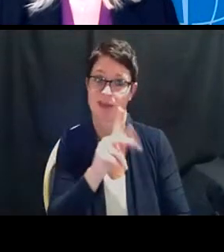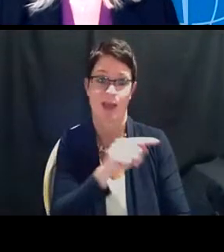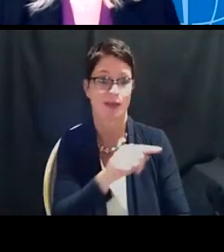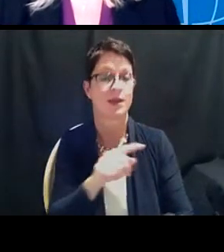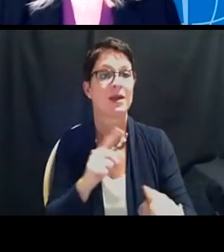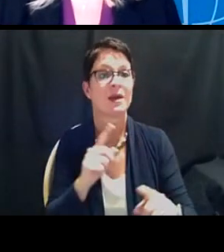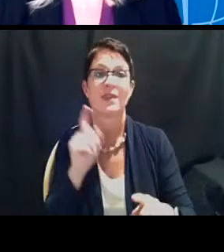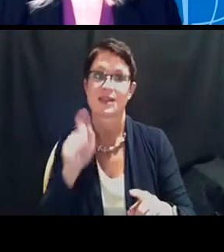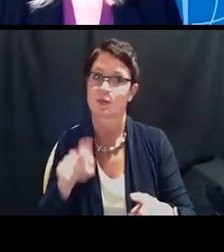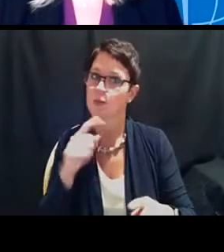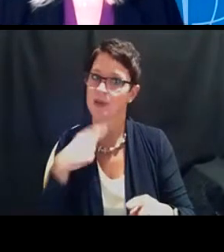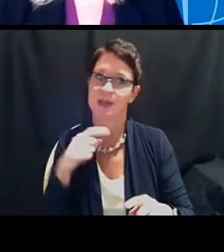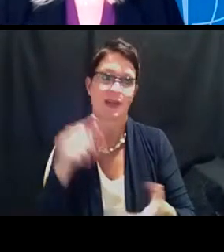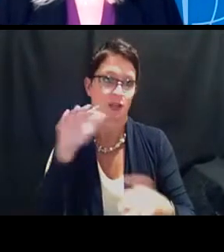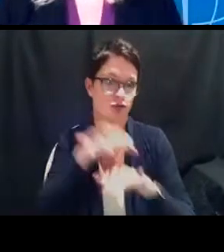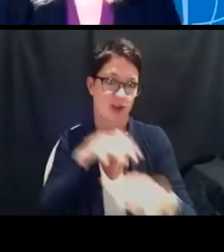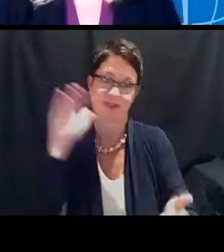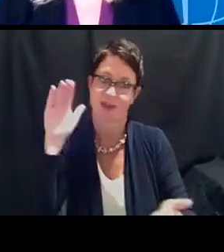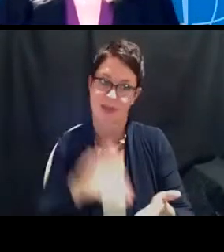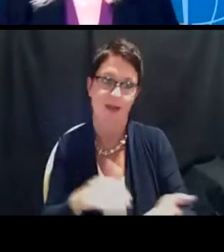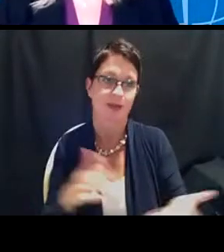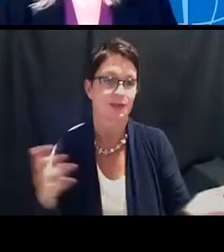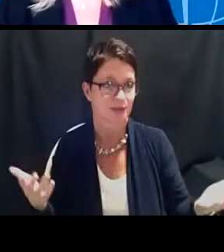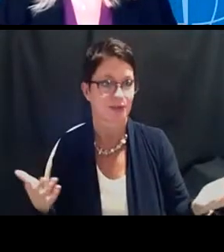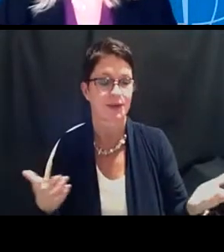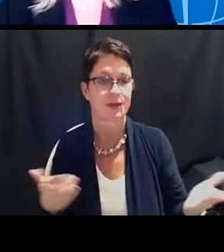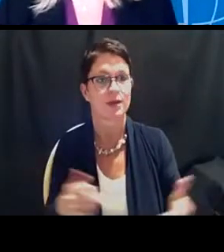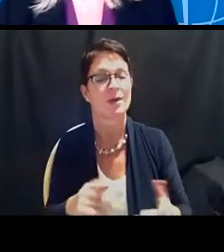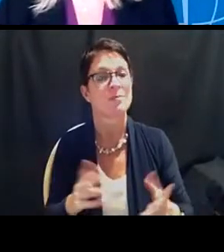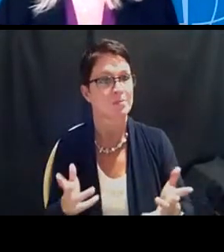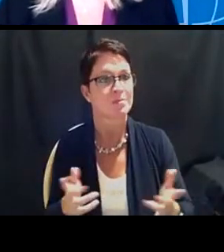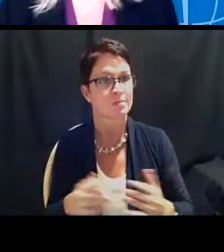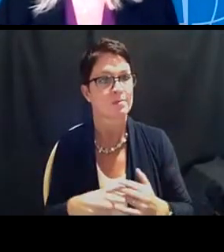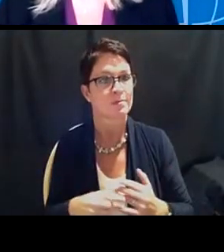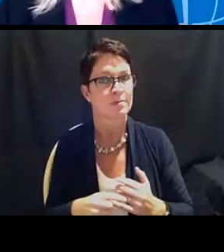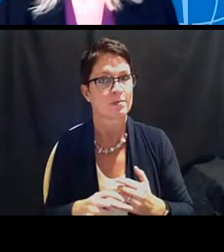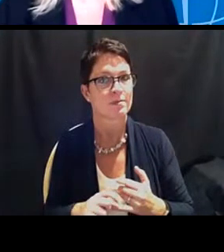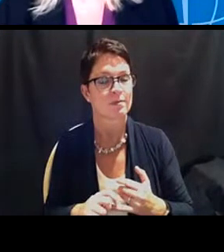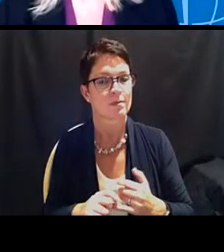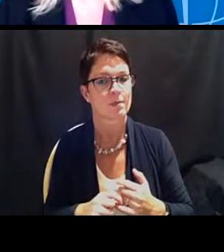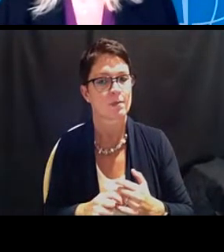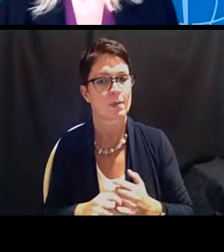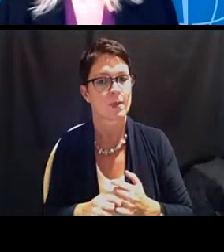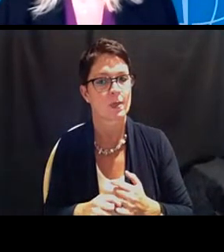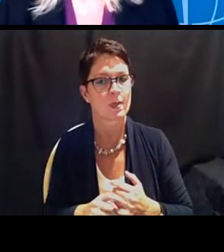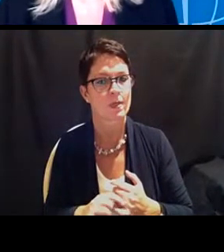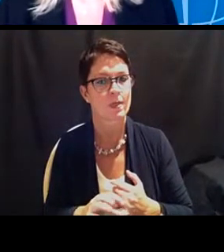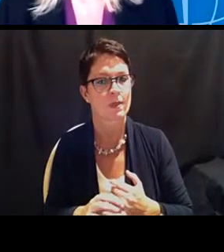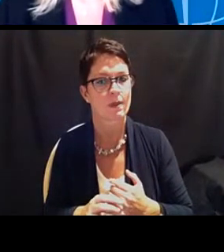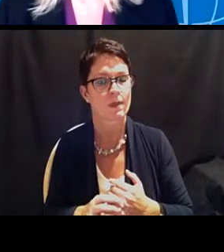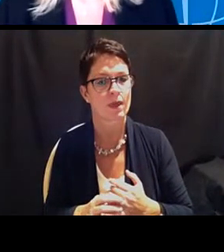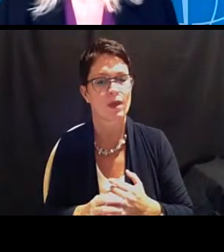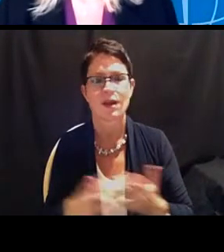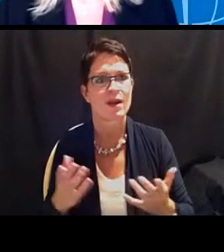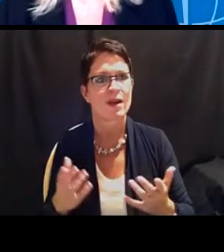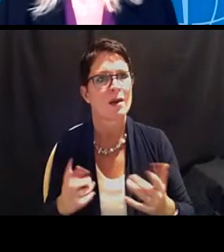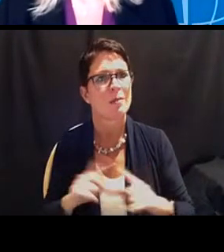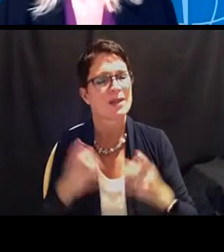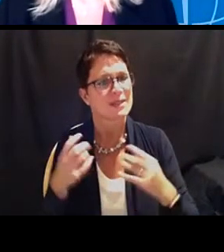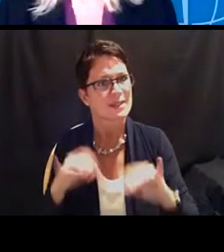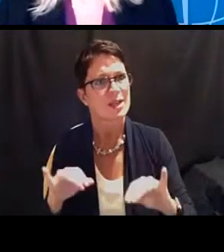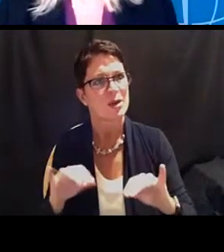much needed relief. I mean, apart from apart from yet